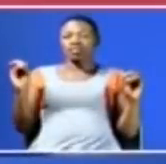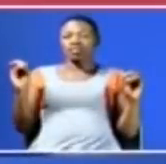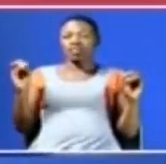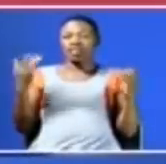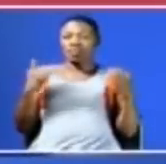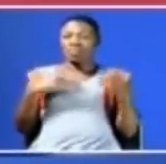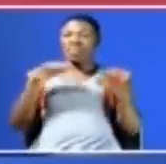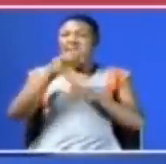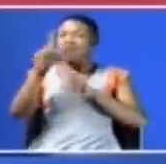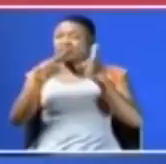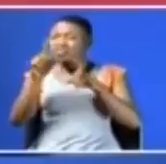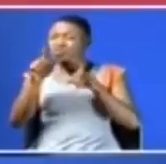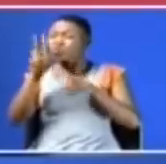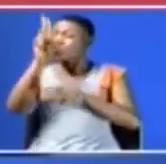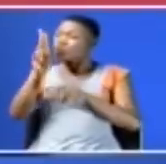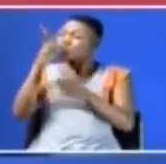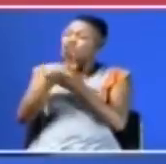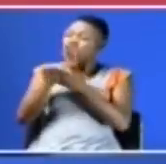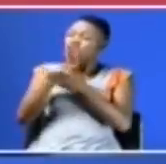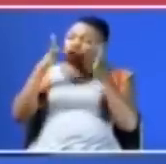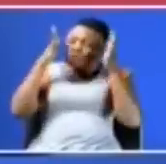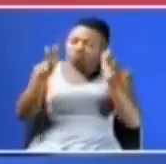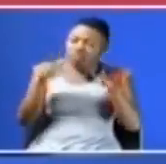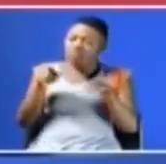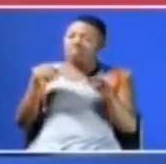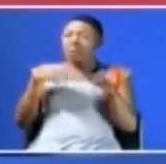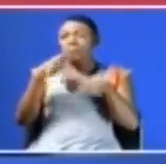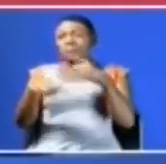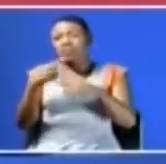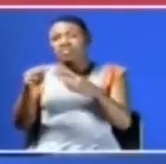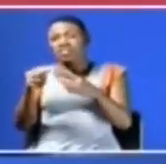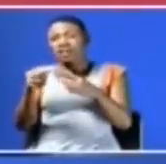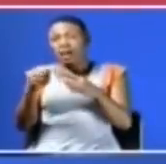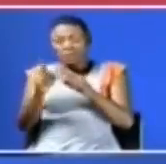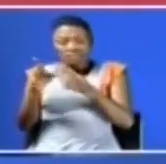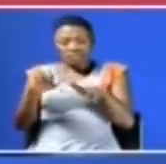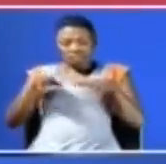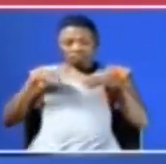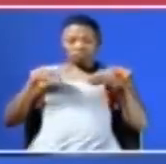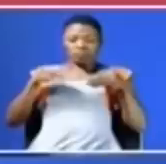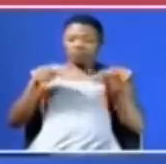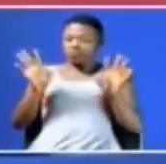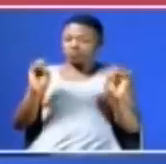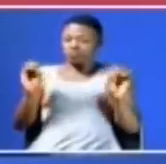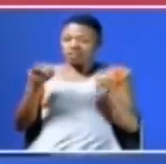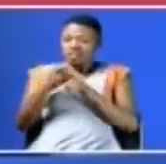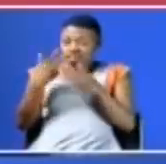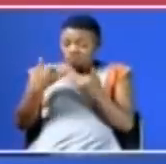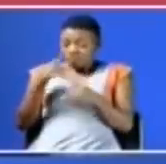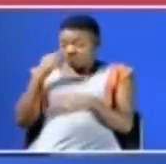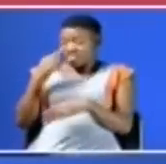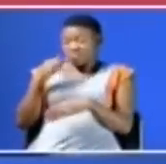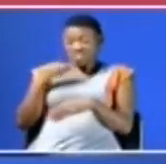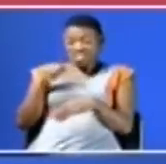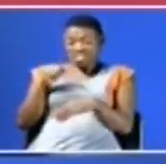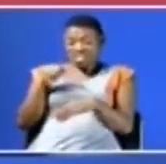these questions. Is Uhuru committed to this sort of process? Mm. And then there was a lot of pushback. And that's the point I said, okay, this is not what I signed